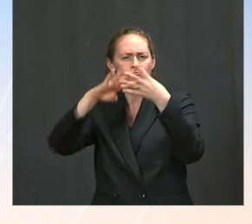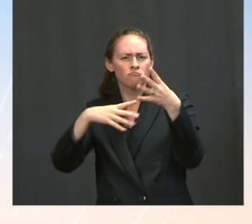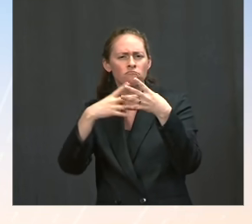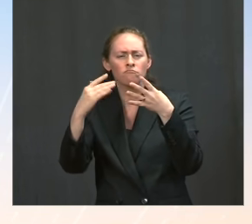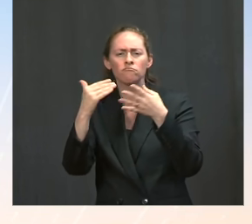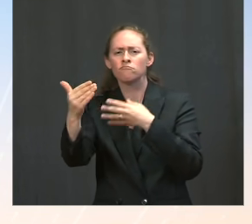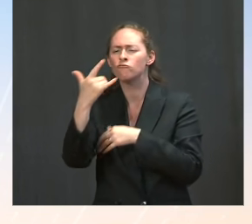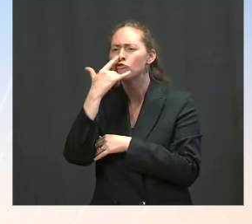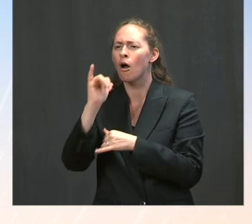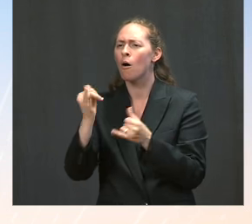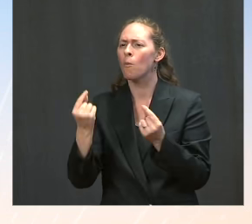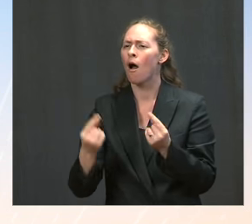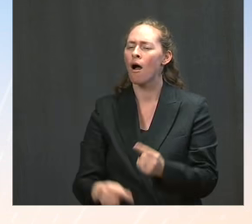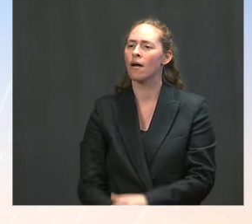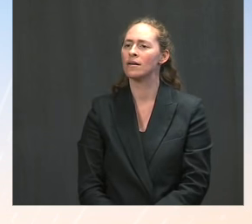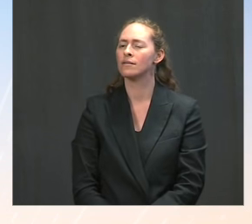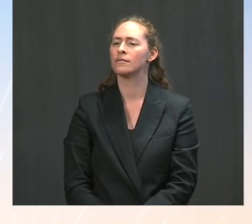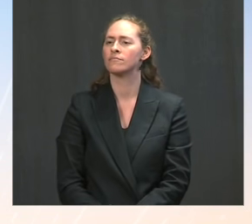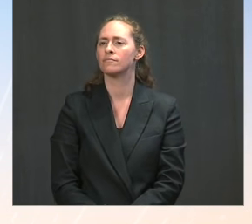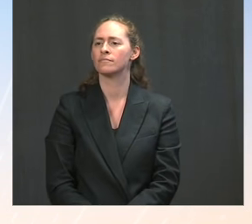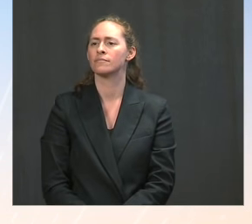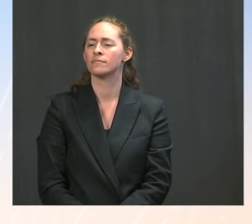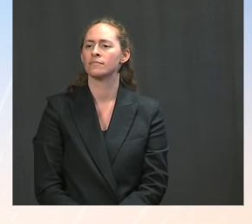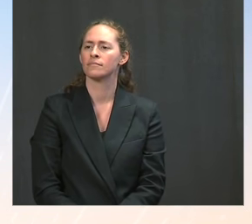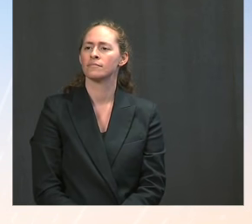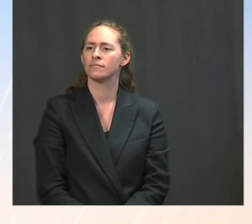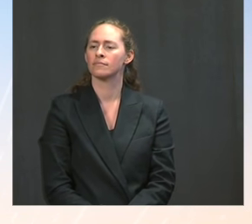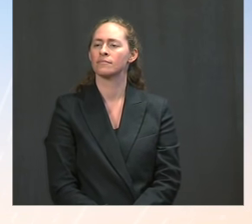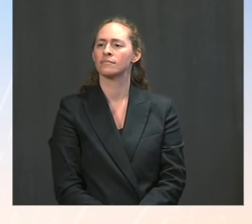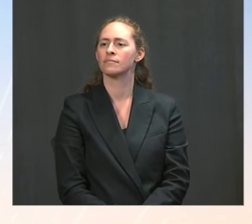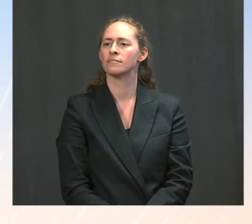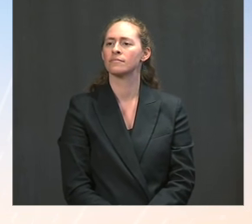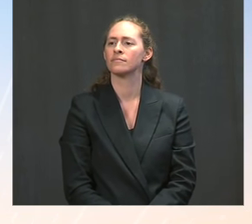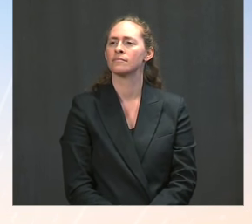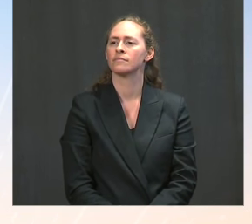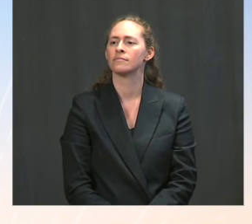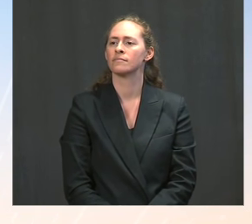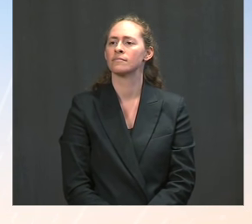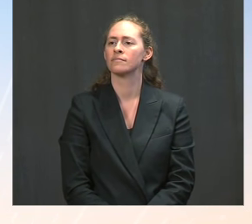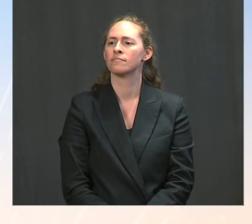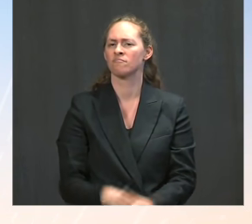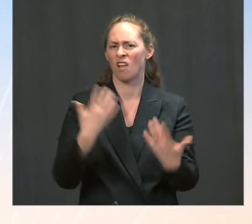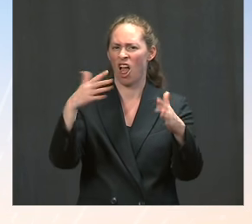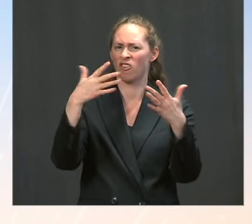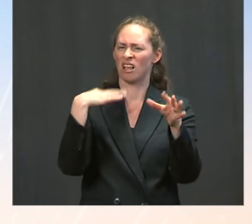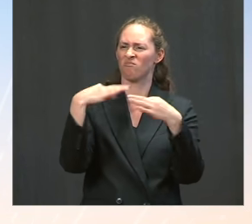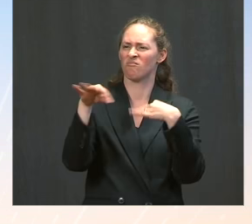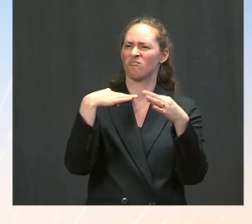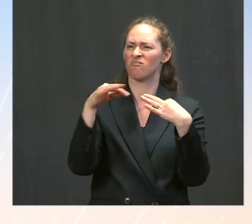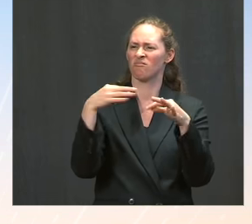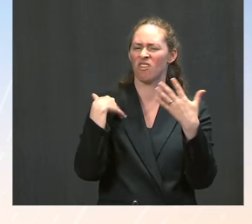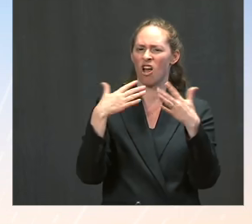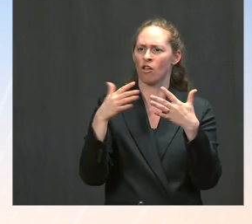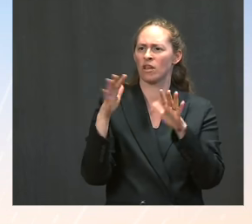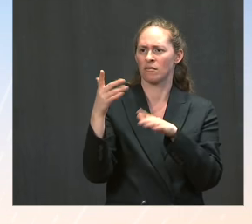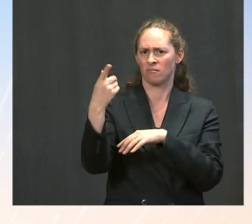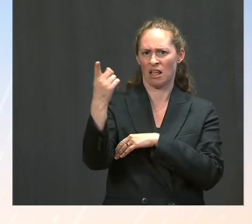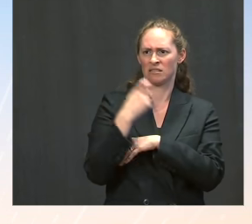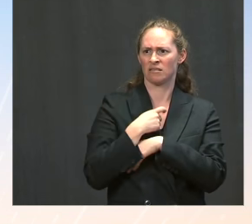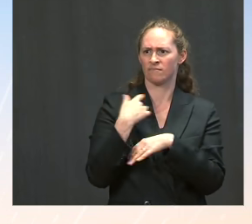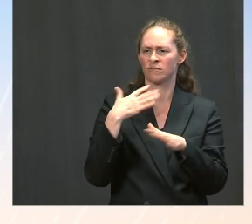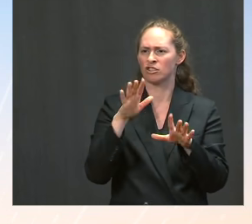more than what I said, which was an extensive answer, I will say, to Ann's question, which was that we are in Iraq at the